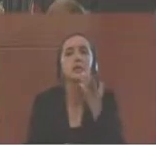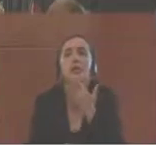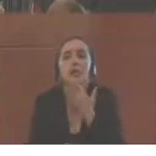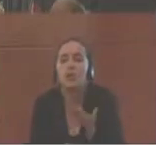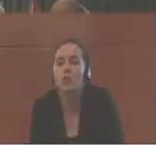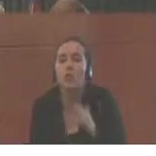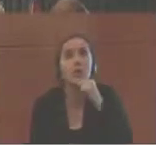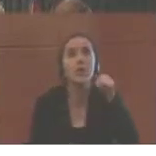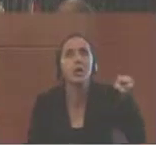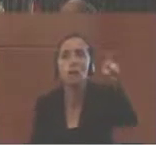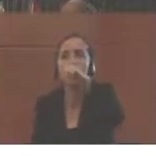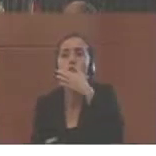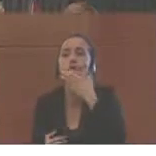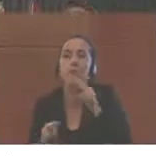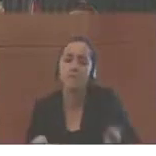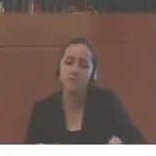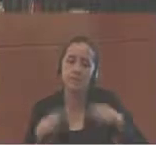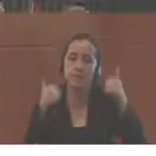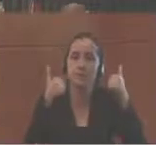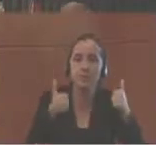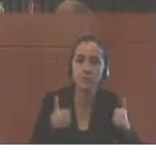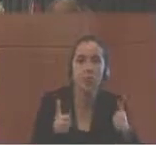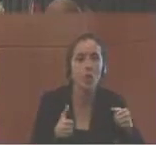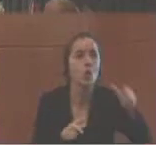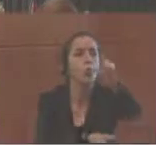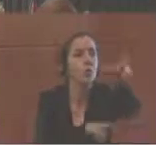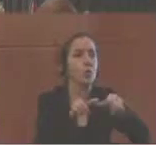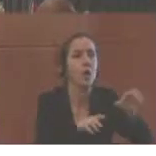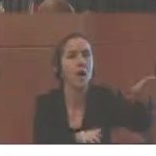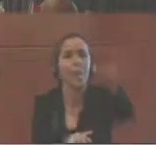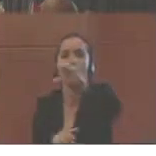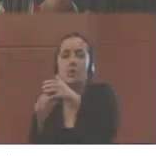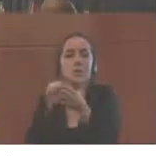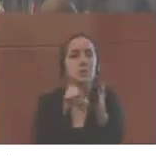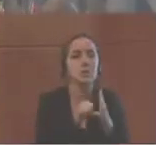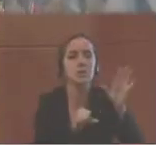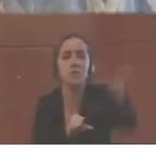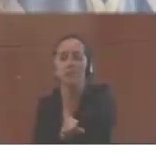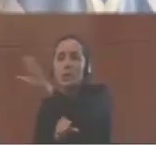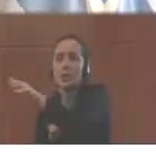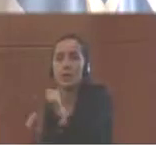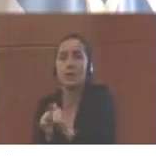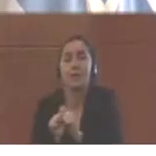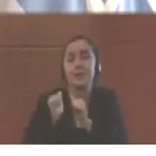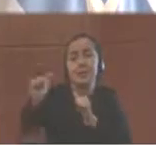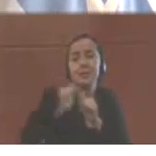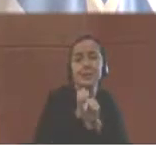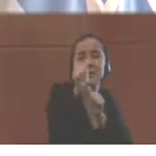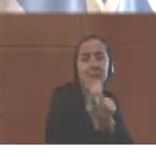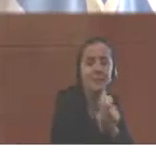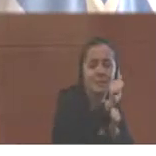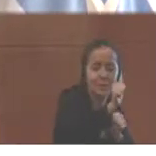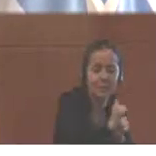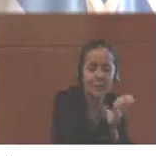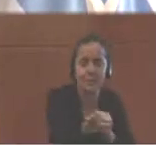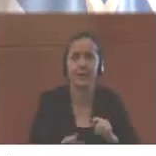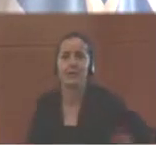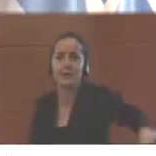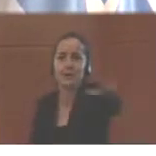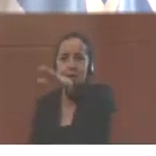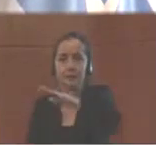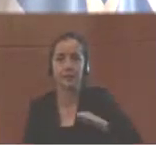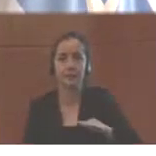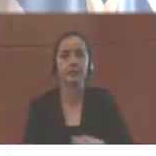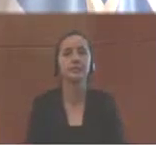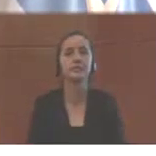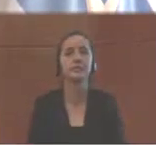and the conditions of life of our population, particularly that population living in